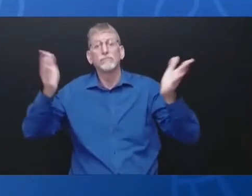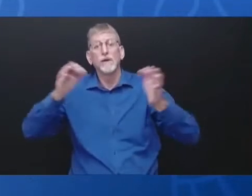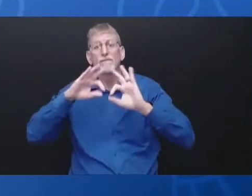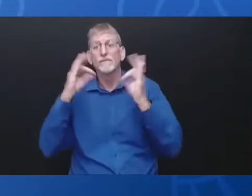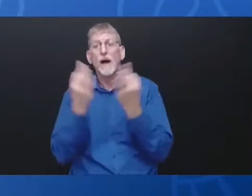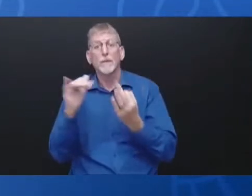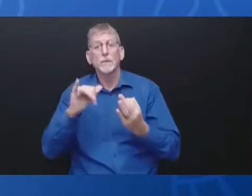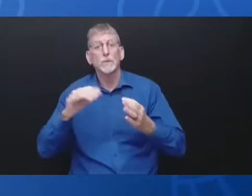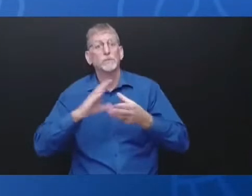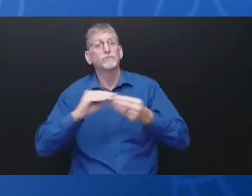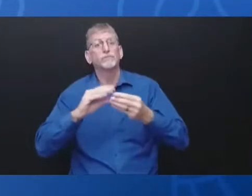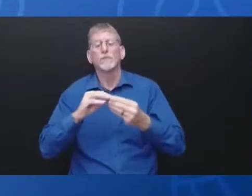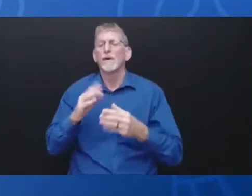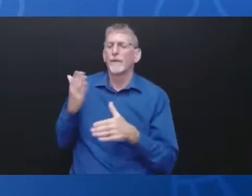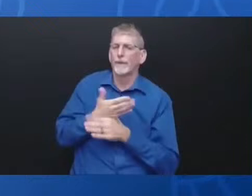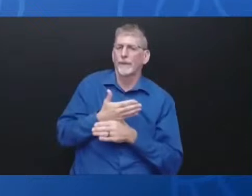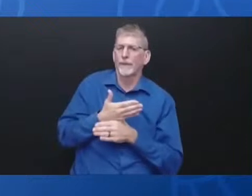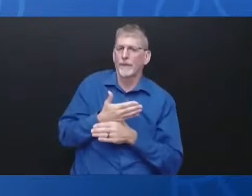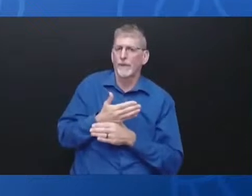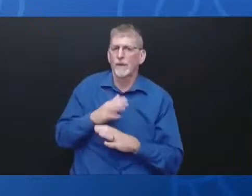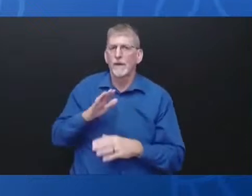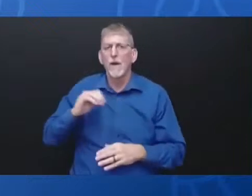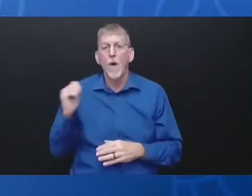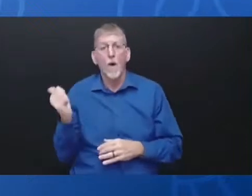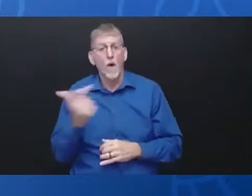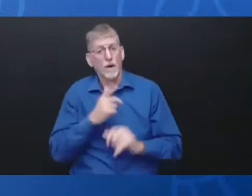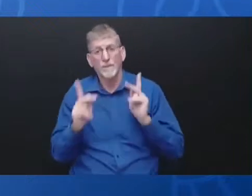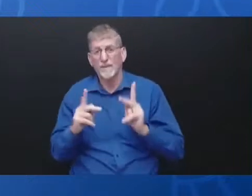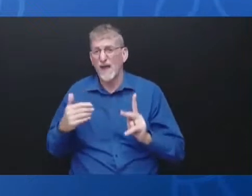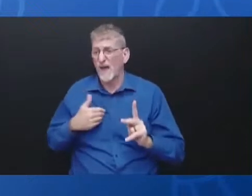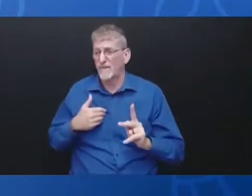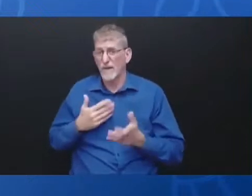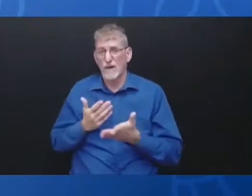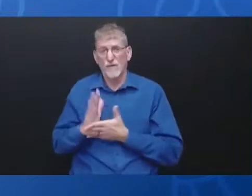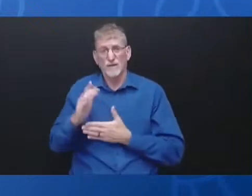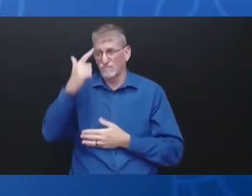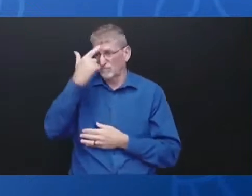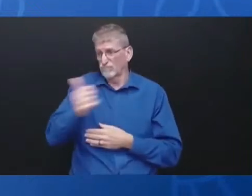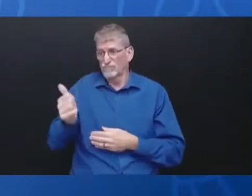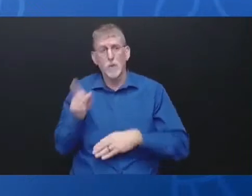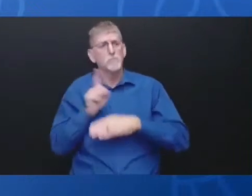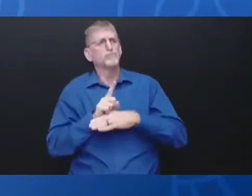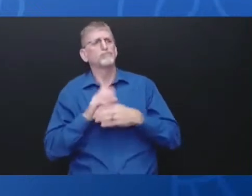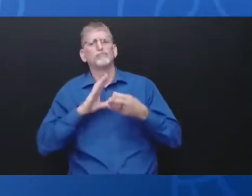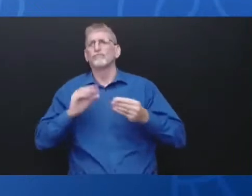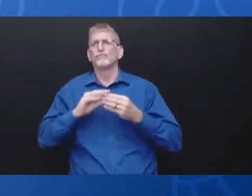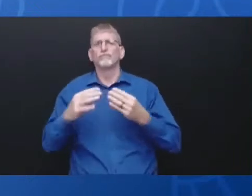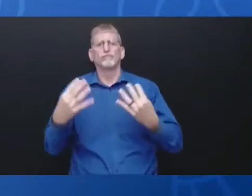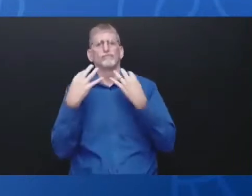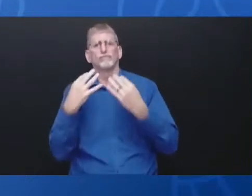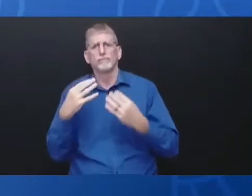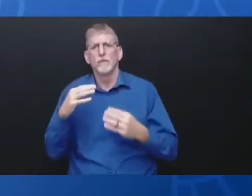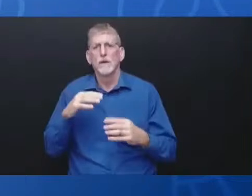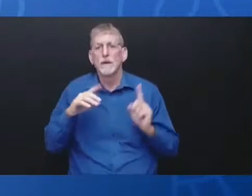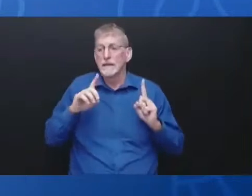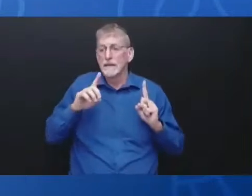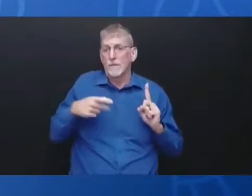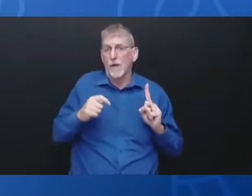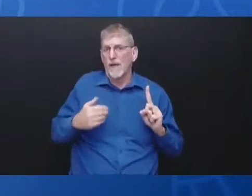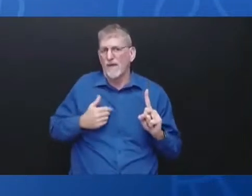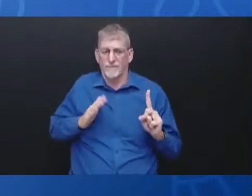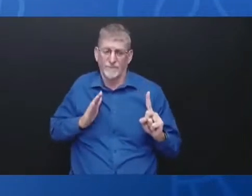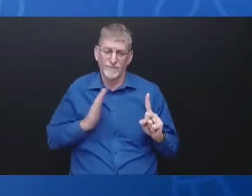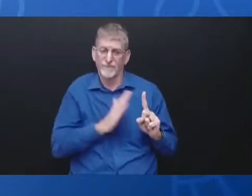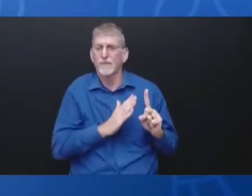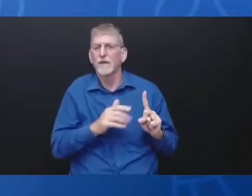speak and to be known, but we have a standard and a protocol here that we won't discuss a private